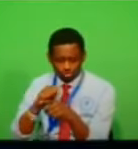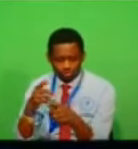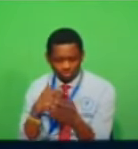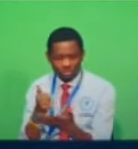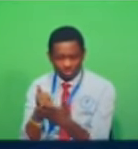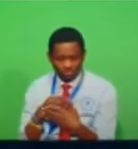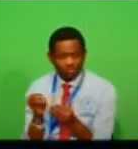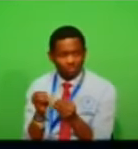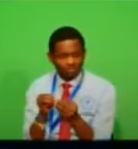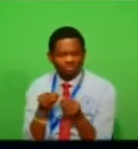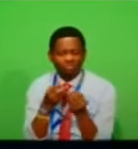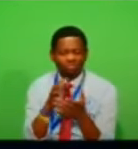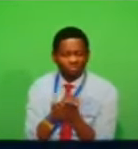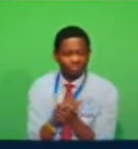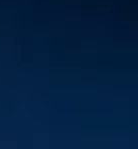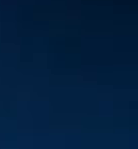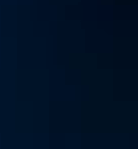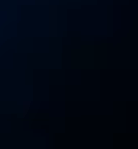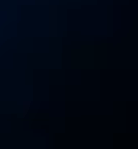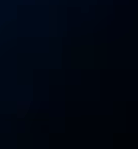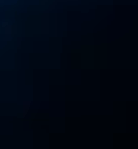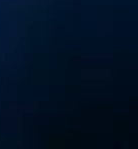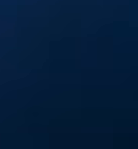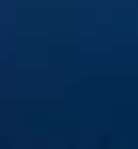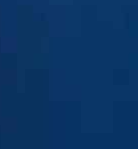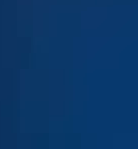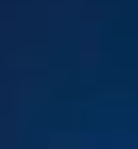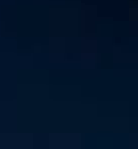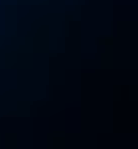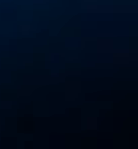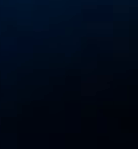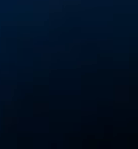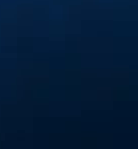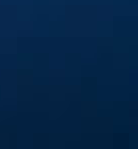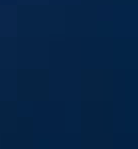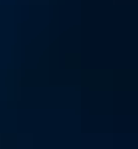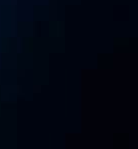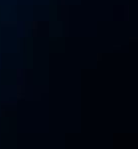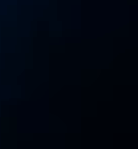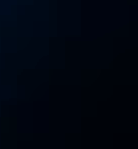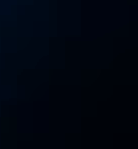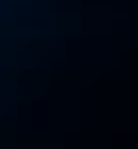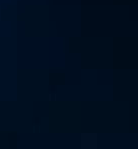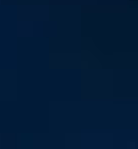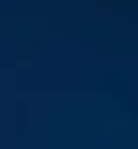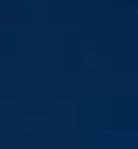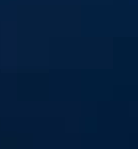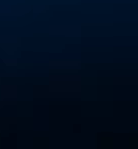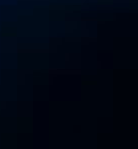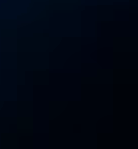I tell her that, you see, Mrs. Japon, she's cool, she's calm. You are like that. Please keep being like that, because if you change, it will worry